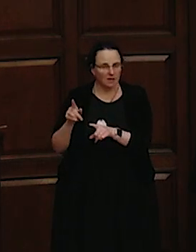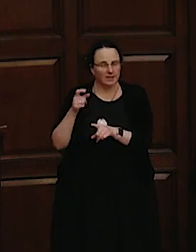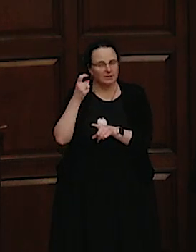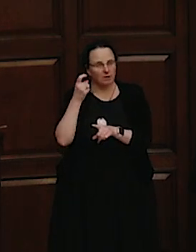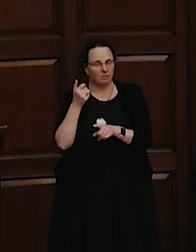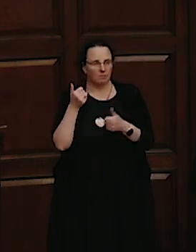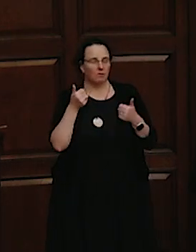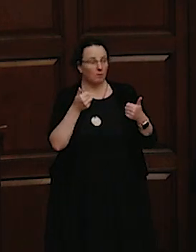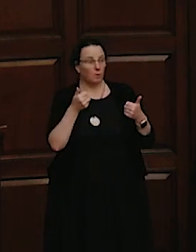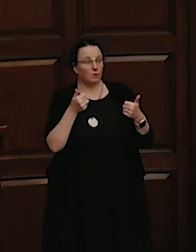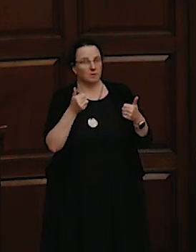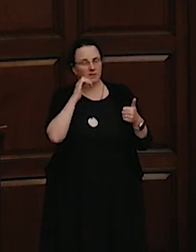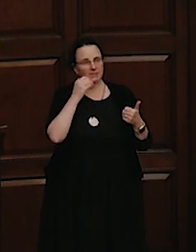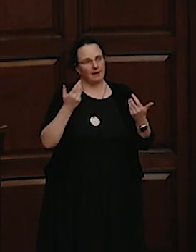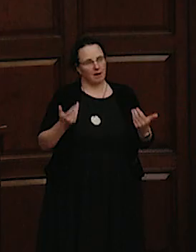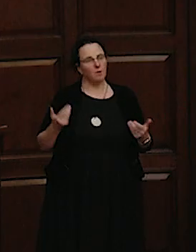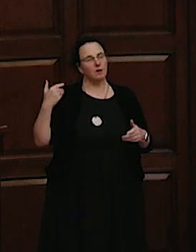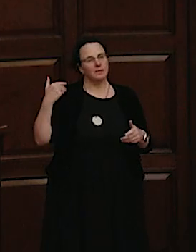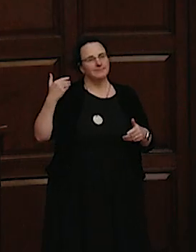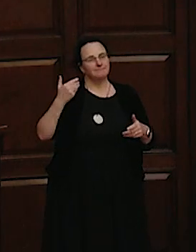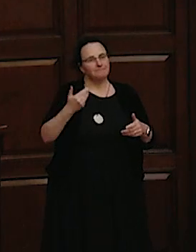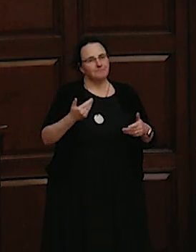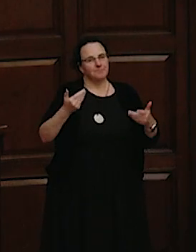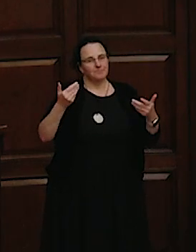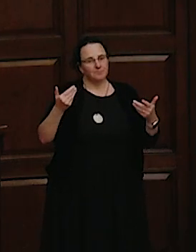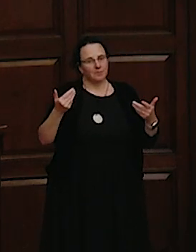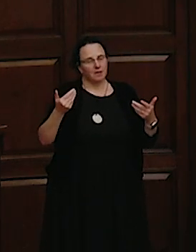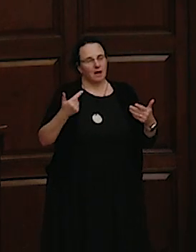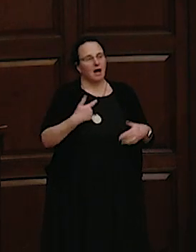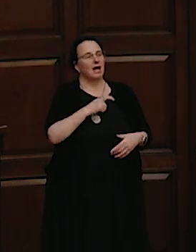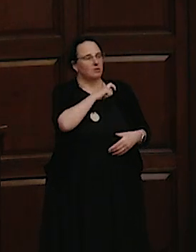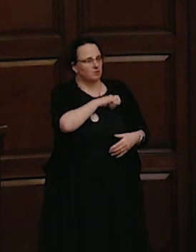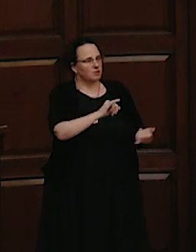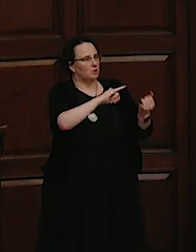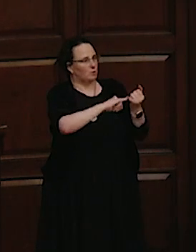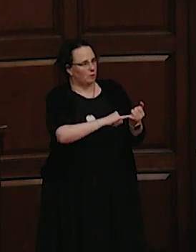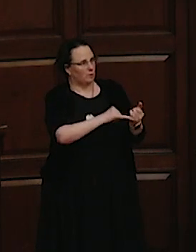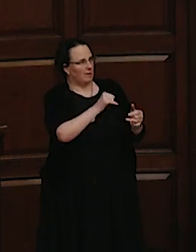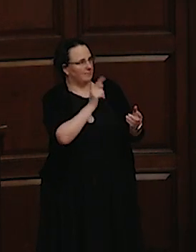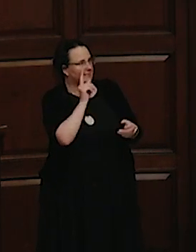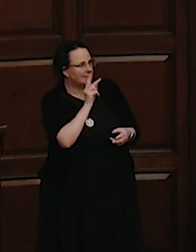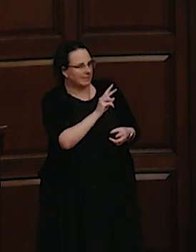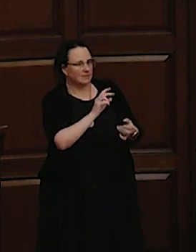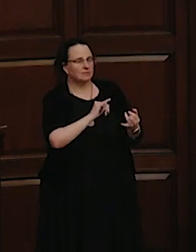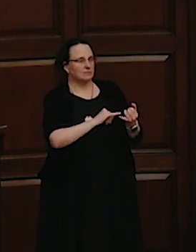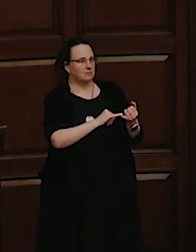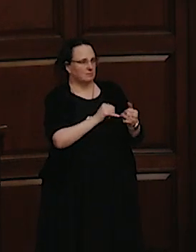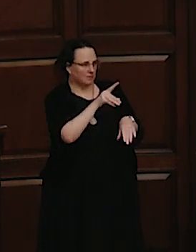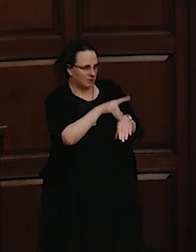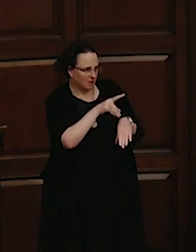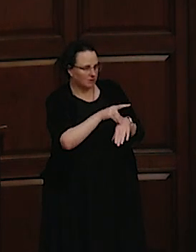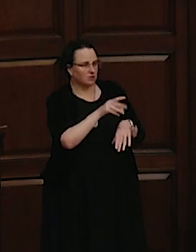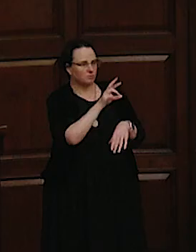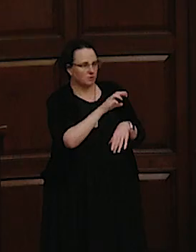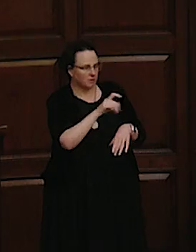it's good for me now because I've got to a stage where I trust the people that I'm going to see, the rheumatologist, but